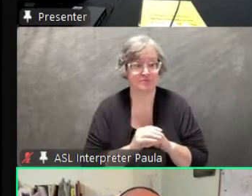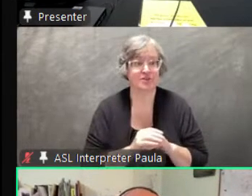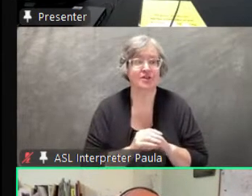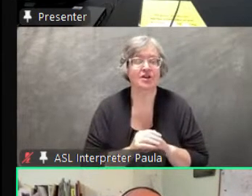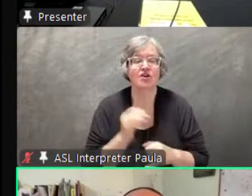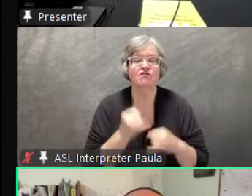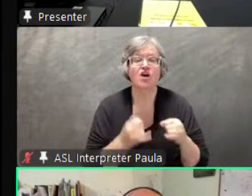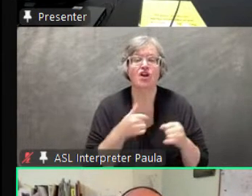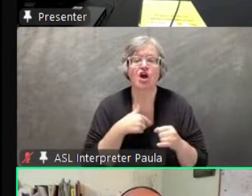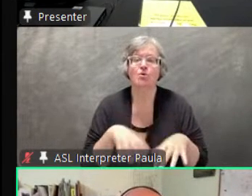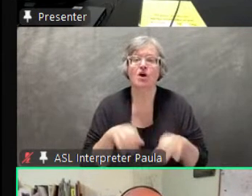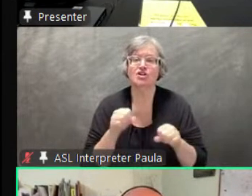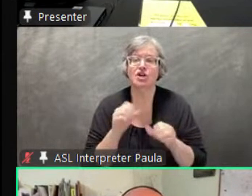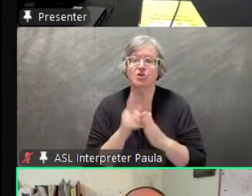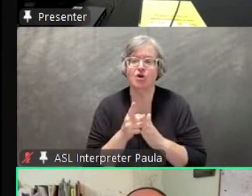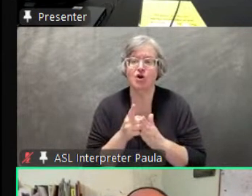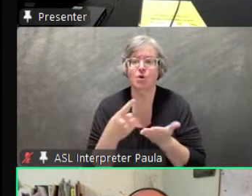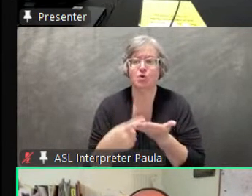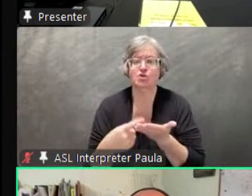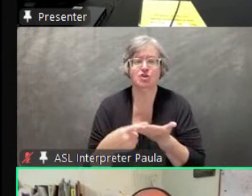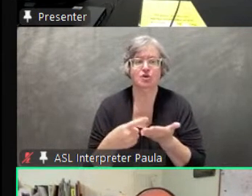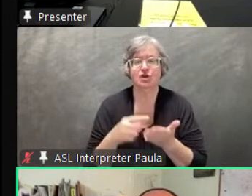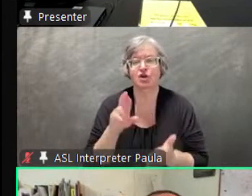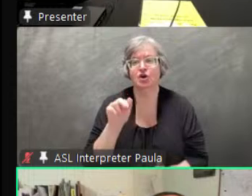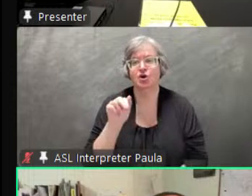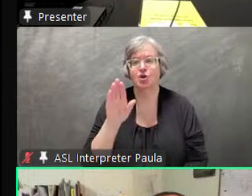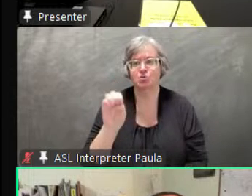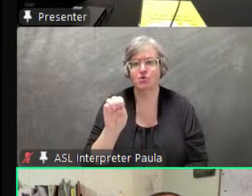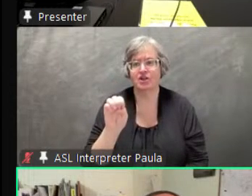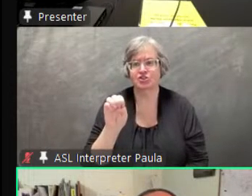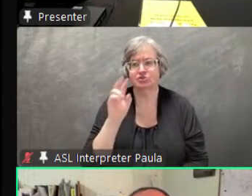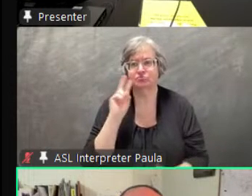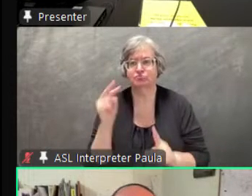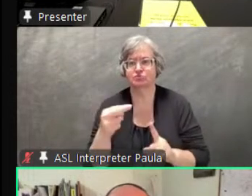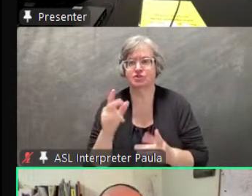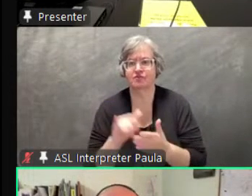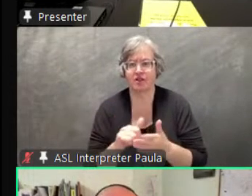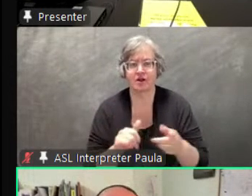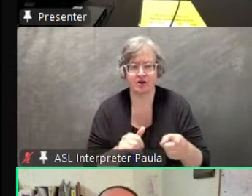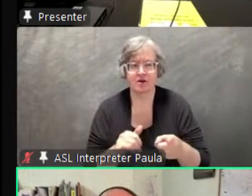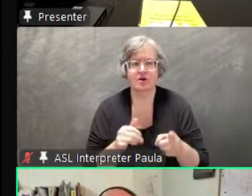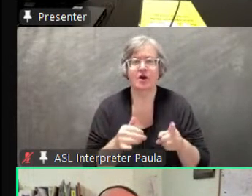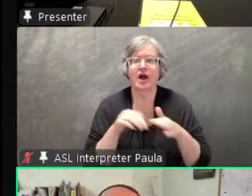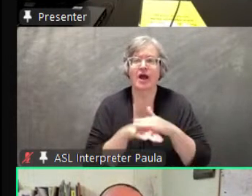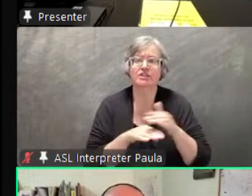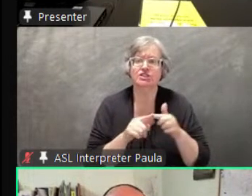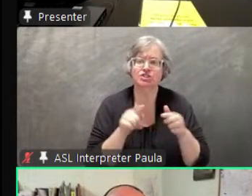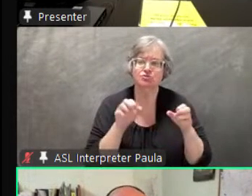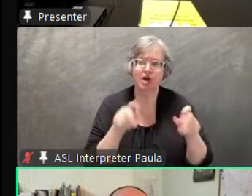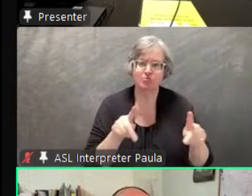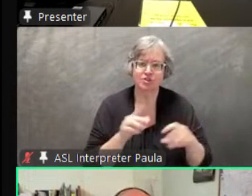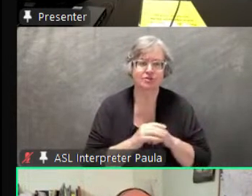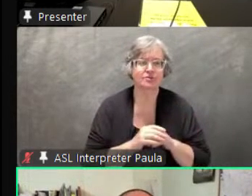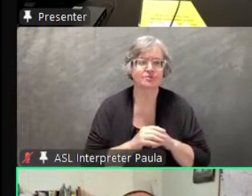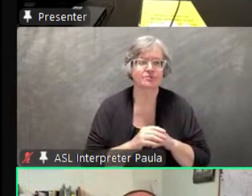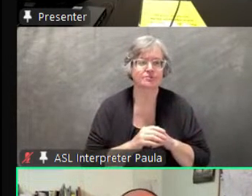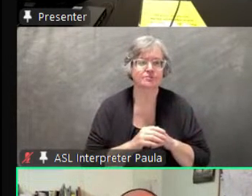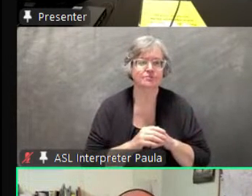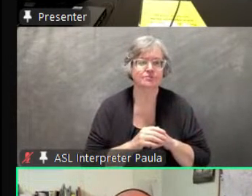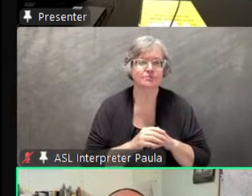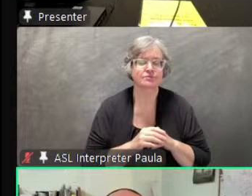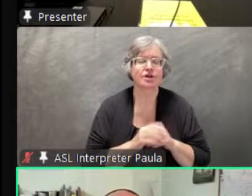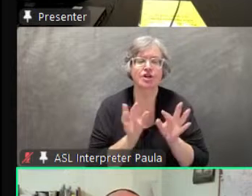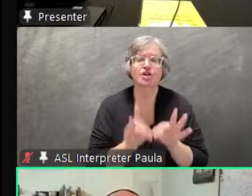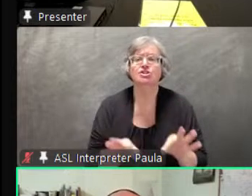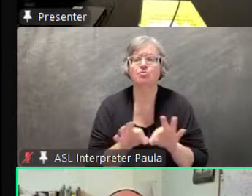want to take a moment to talk about the racial dimension of this, of access to opportunity, because it's important to